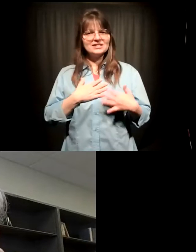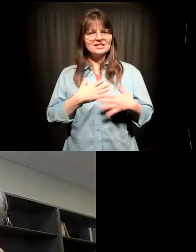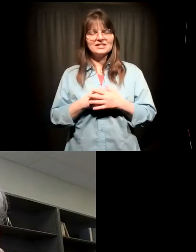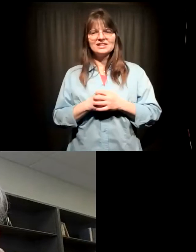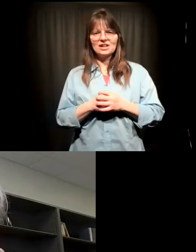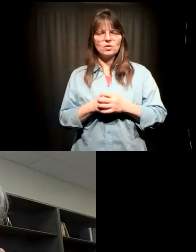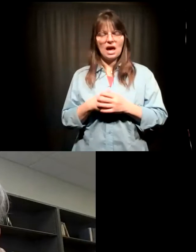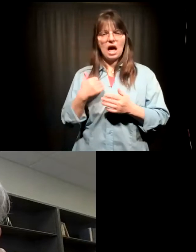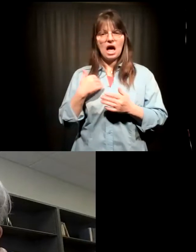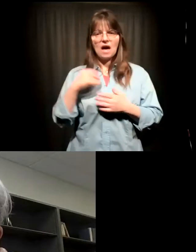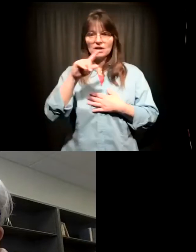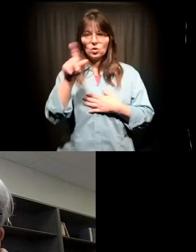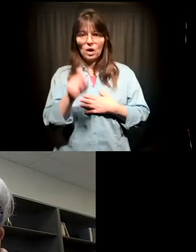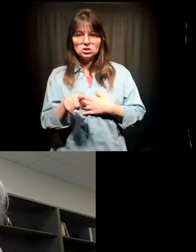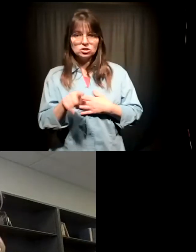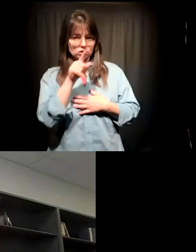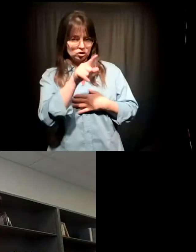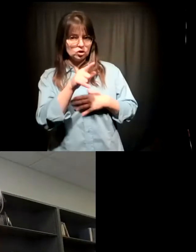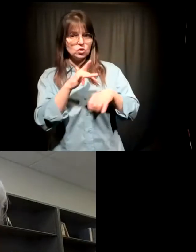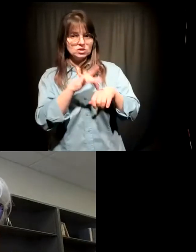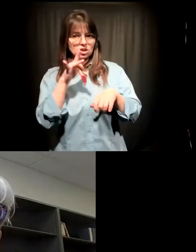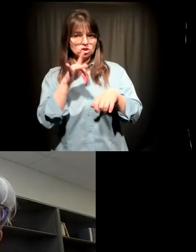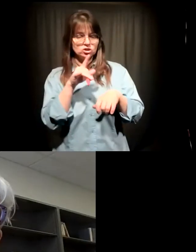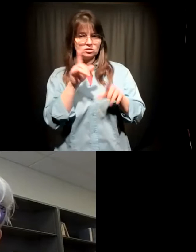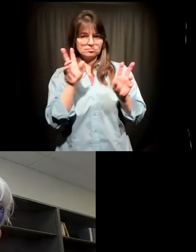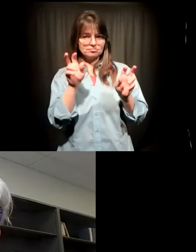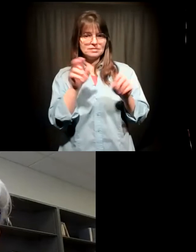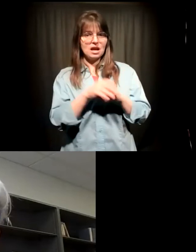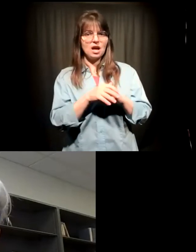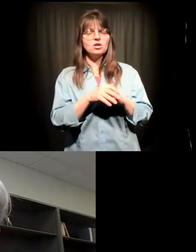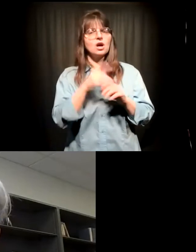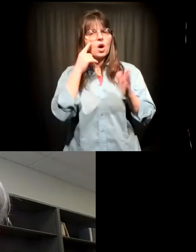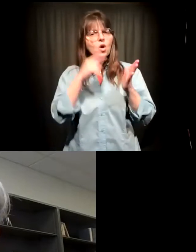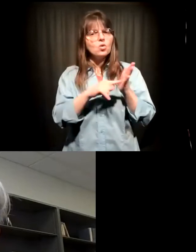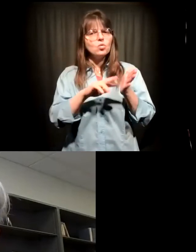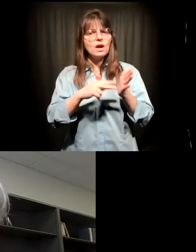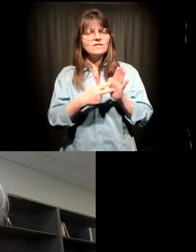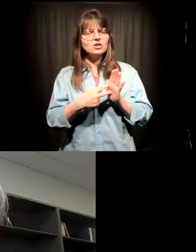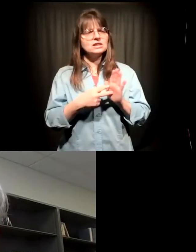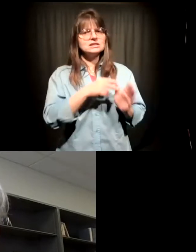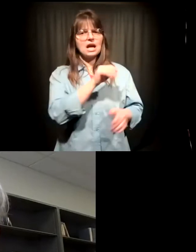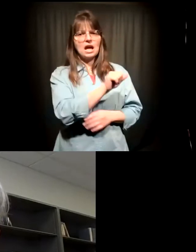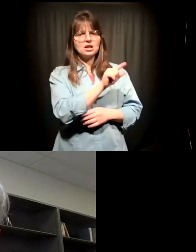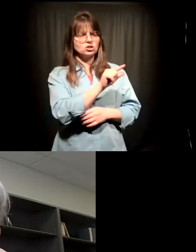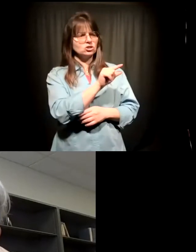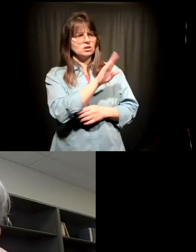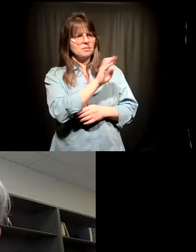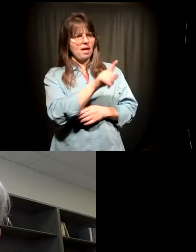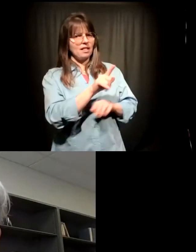a question here that you touched on in reference to his family. From